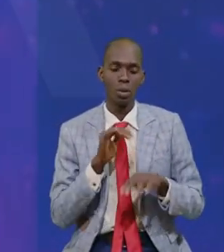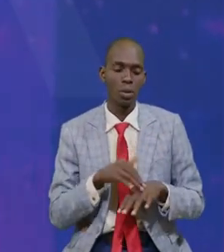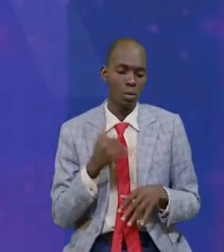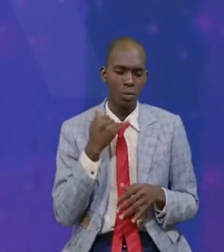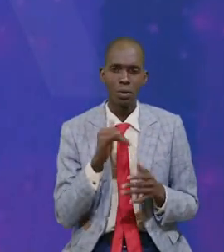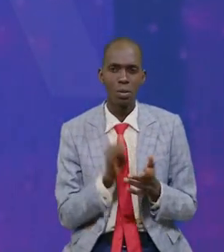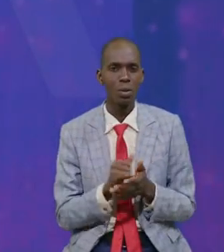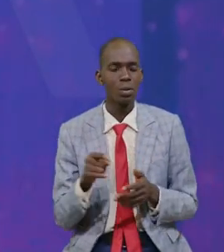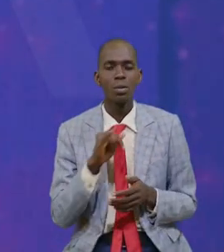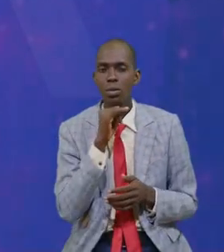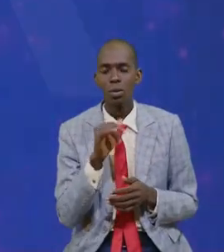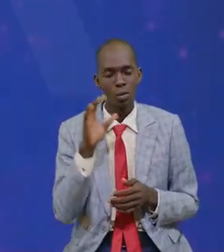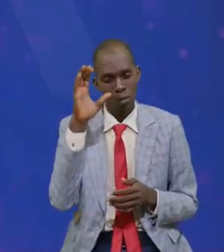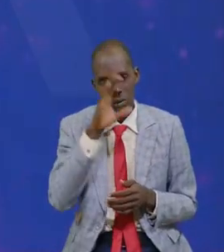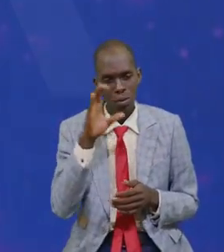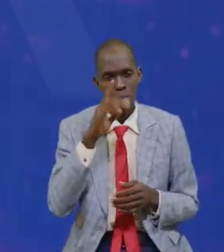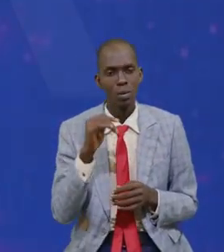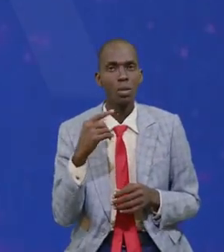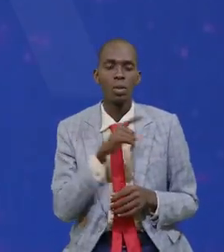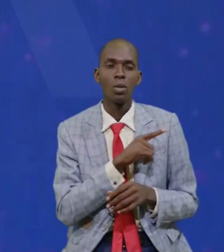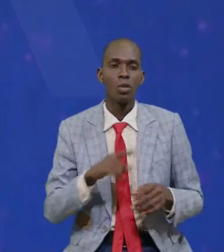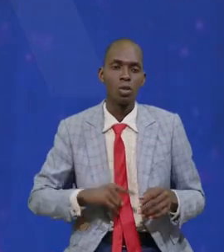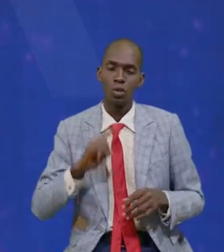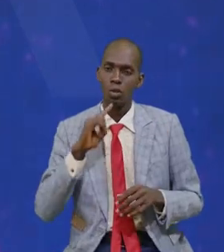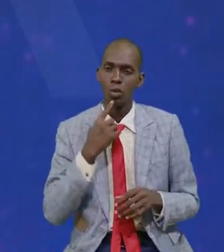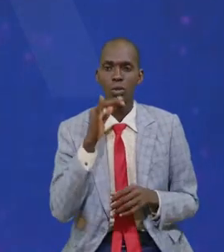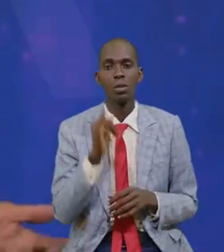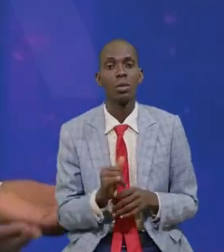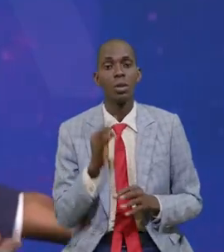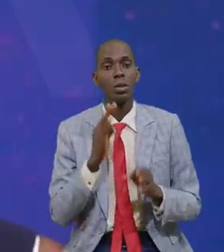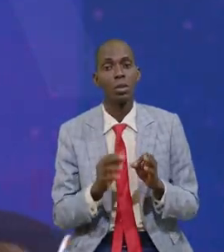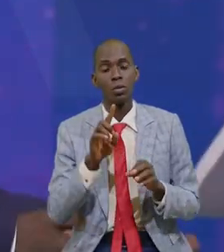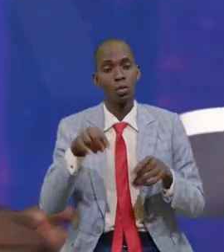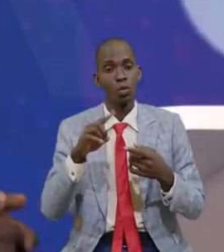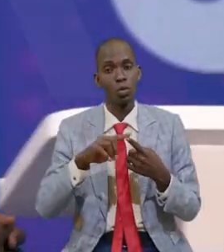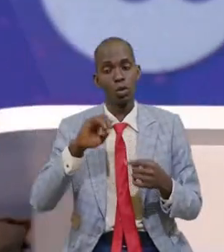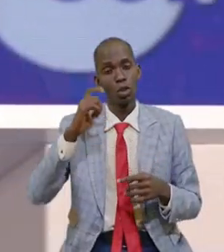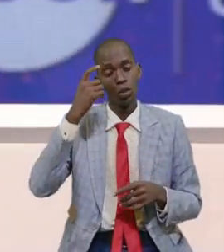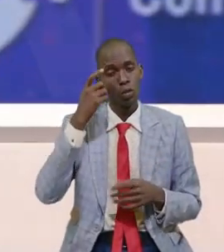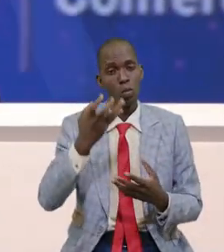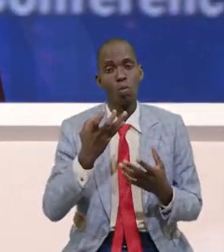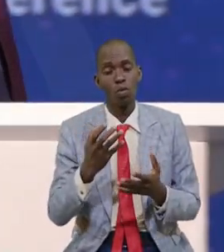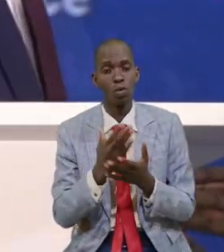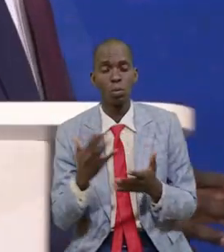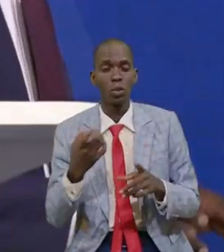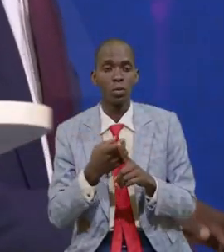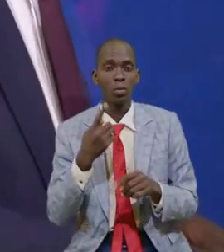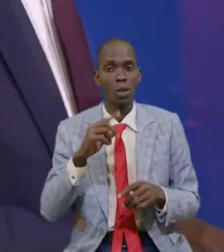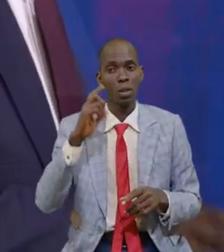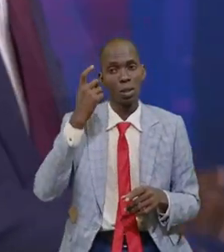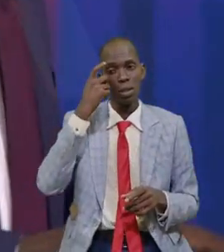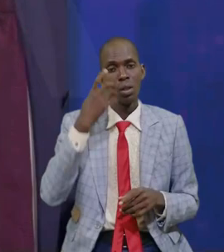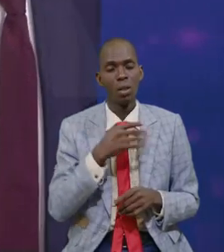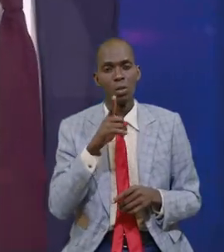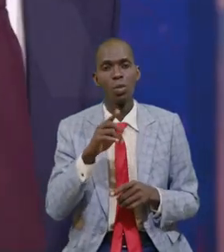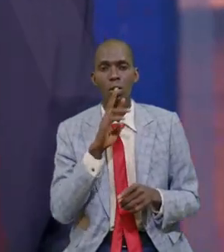the Lord diligently. If you went to the governor and you wanted something from him, and you're doing like that, like